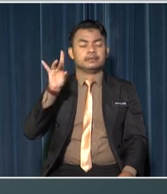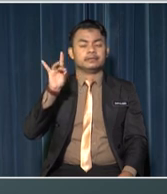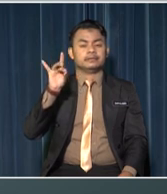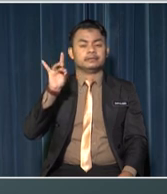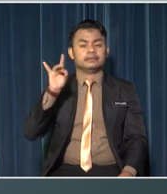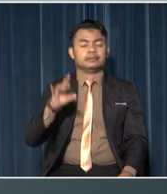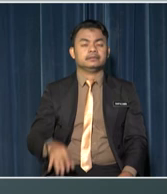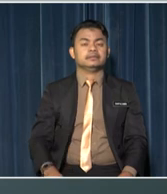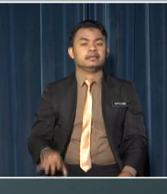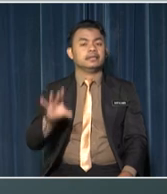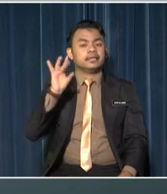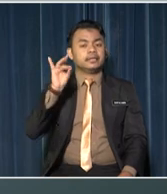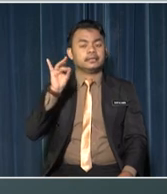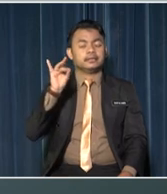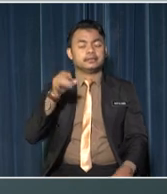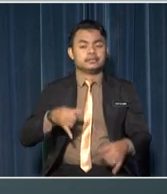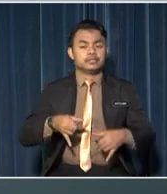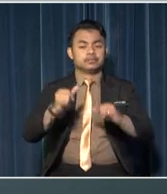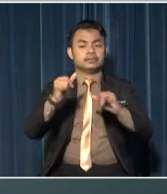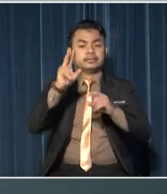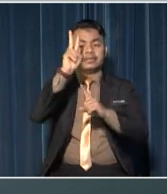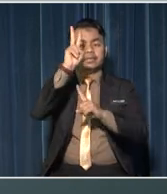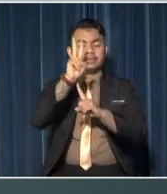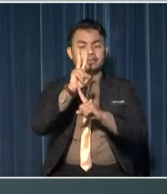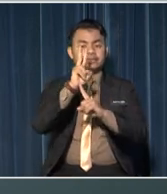1, 2, 3, 4, 5, 6, 7, 8. 8 straight edges.